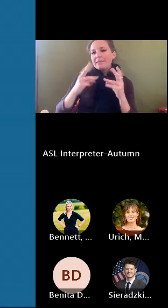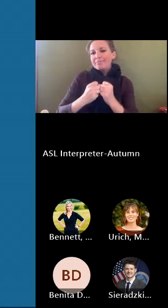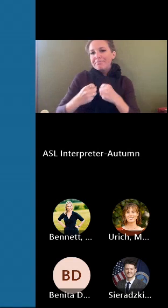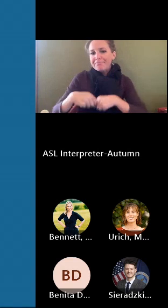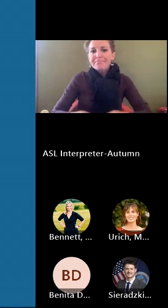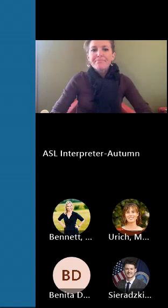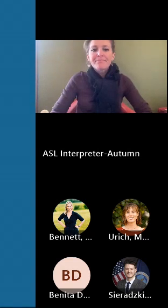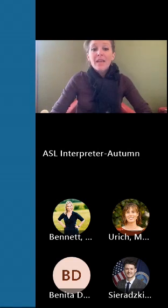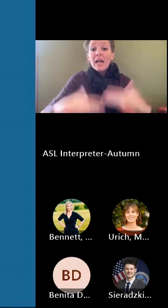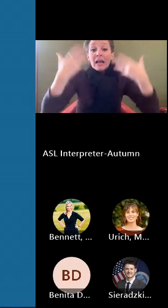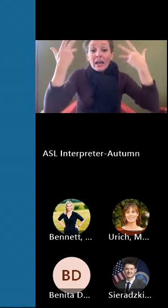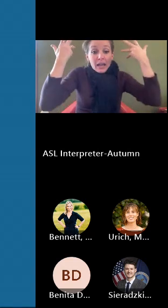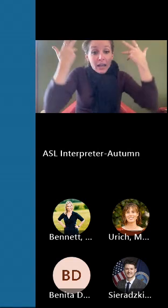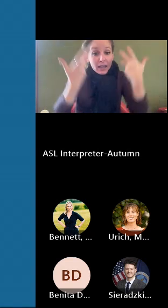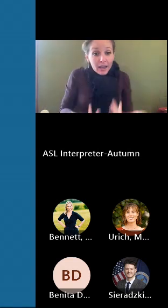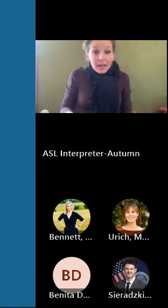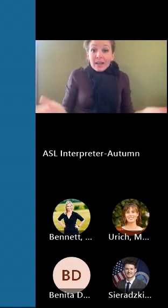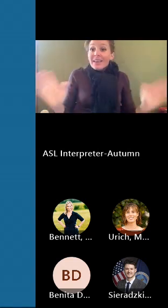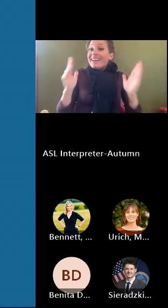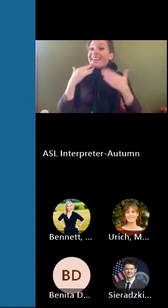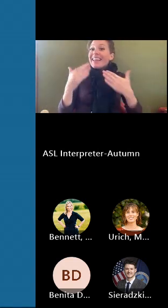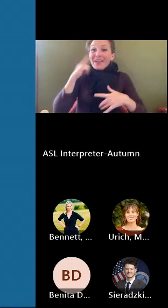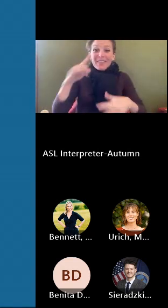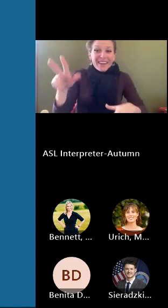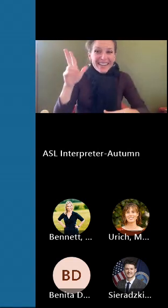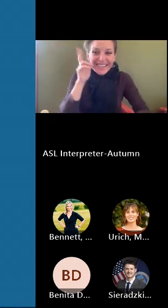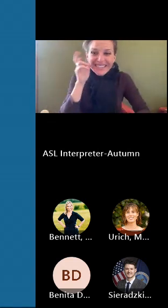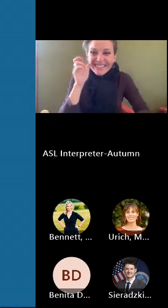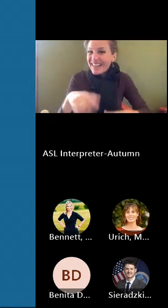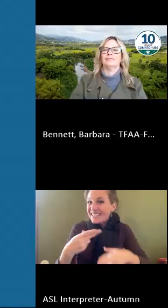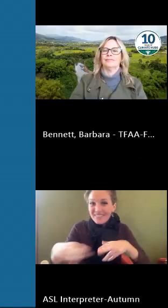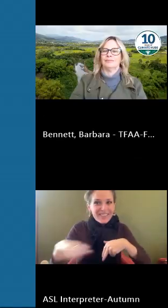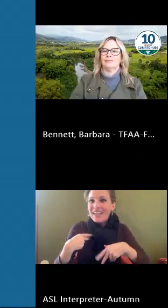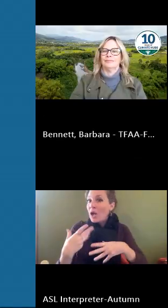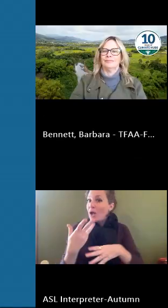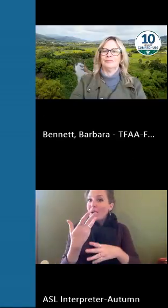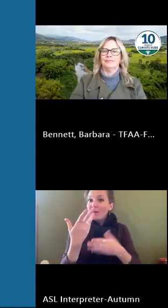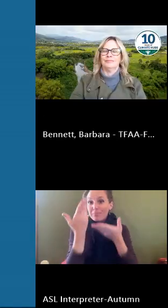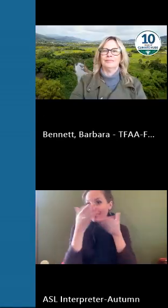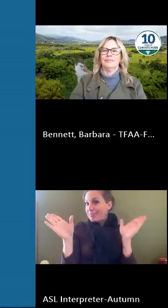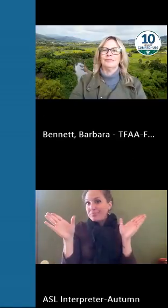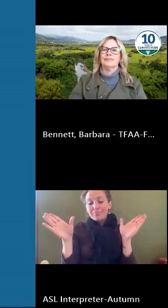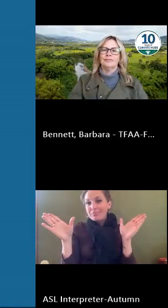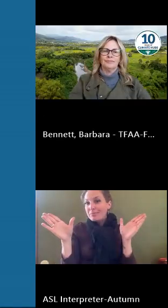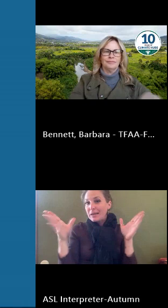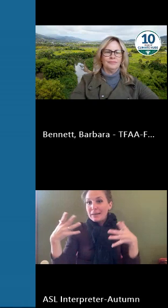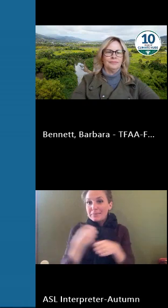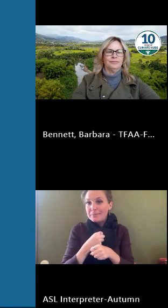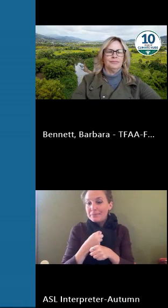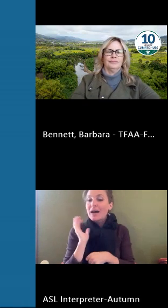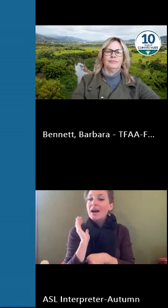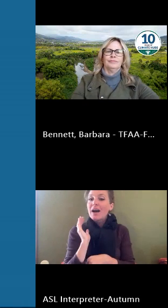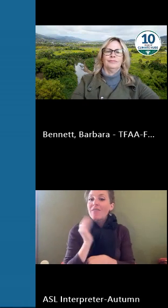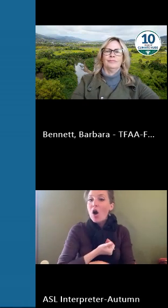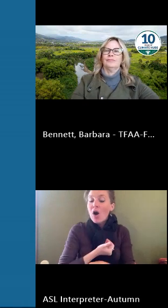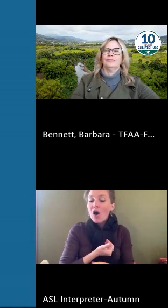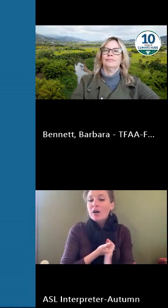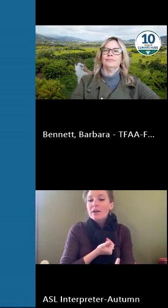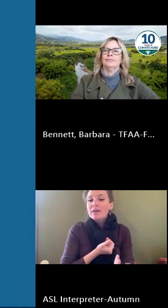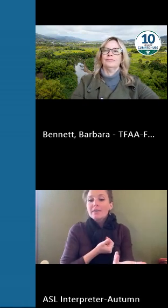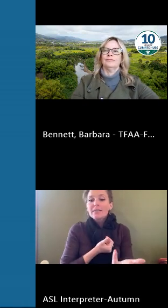And that's thank you for listening. That's just a quick overview of our of